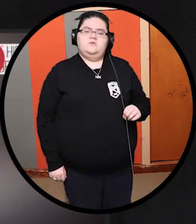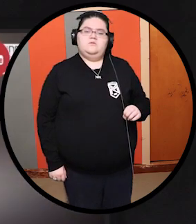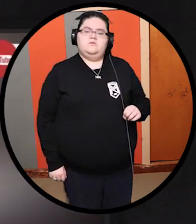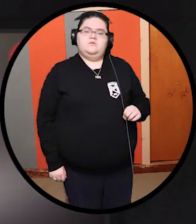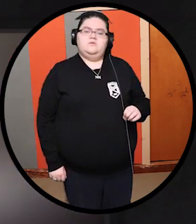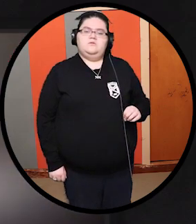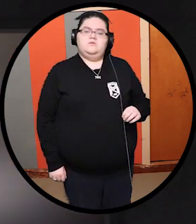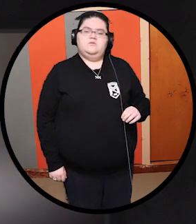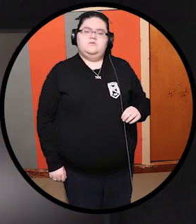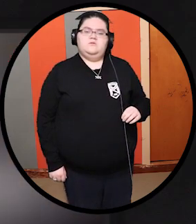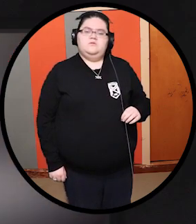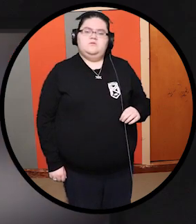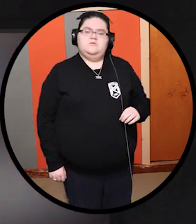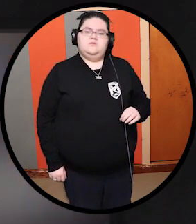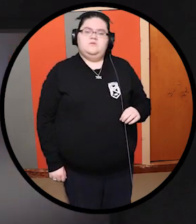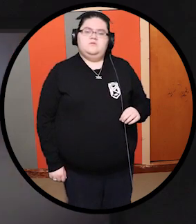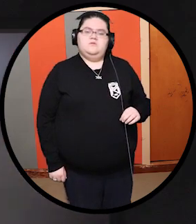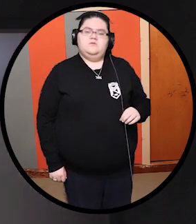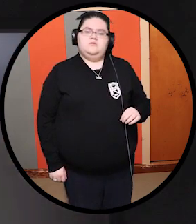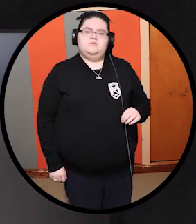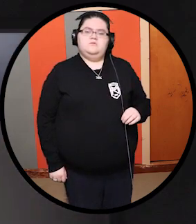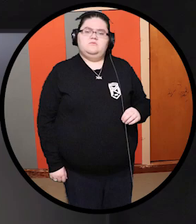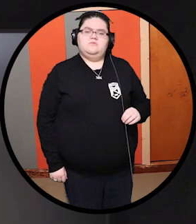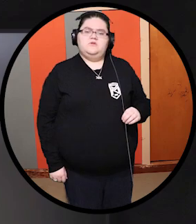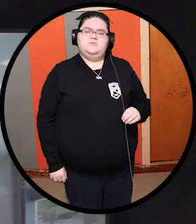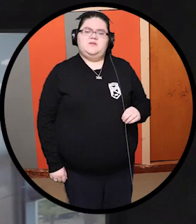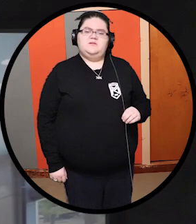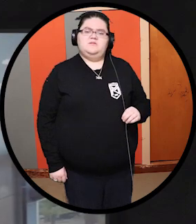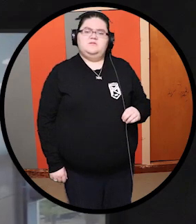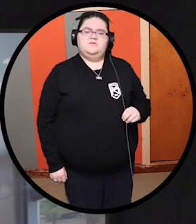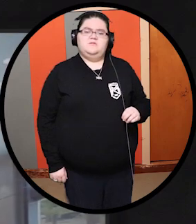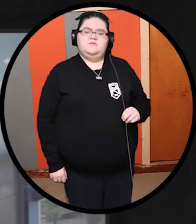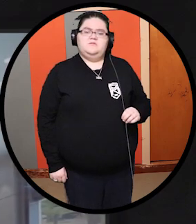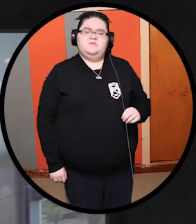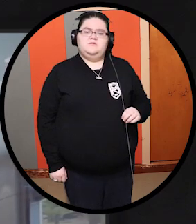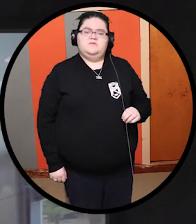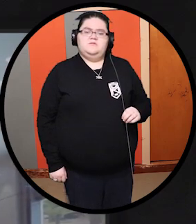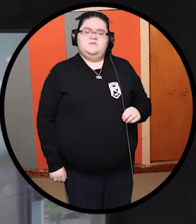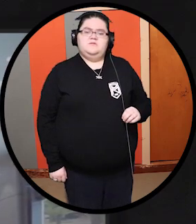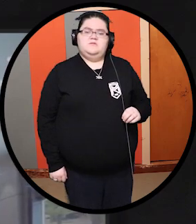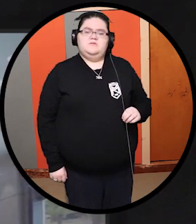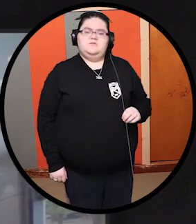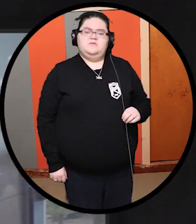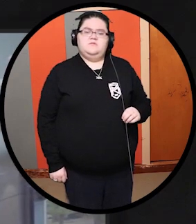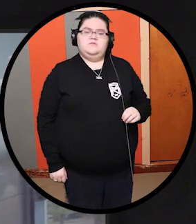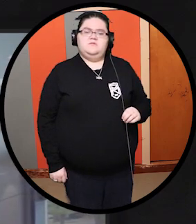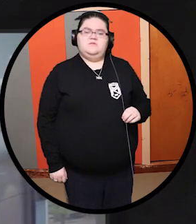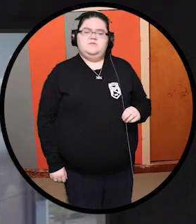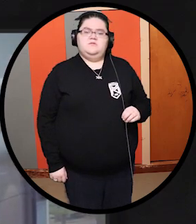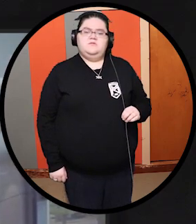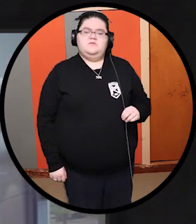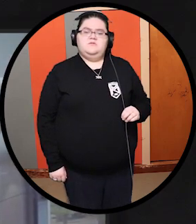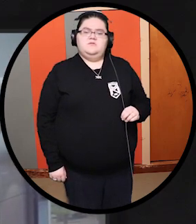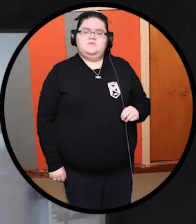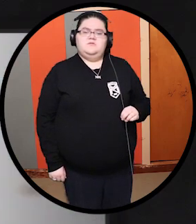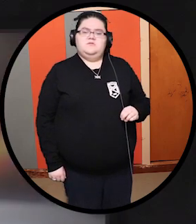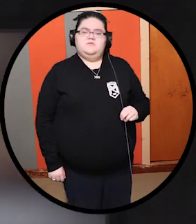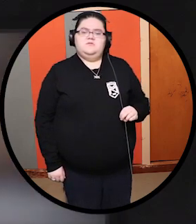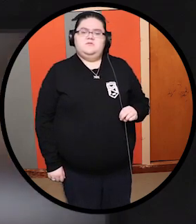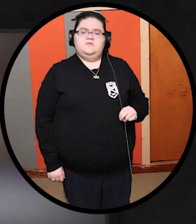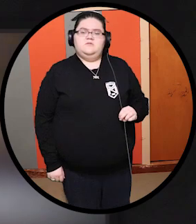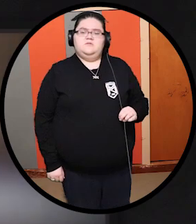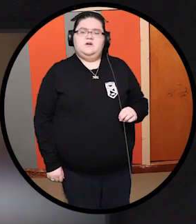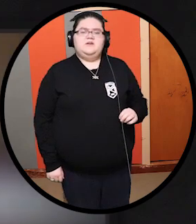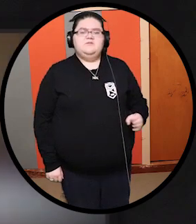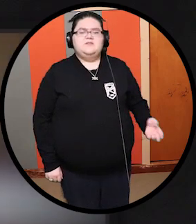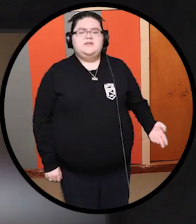bank full of people before simply vanishing. What do you the mean? Incident took place at BCP Bank in Lima, Peru. Was that it? Footage